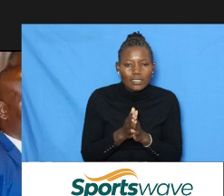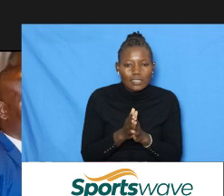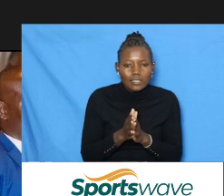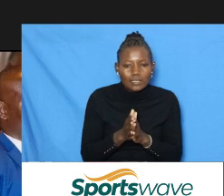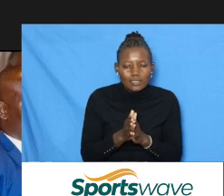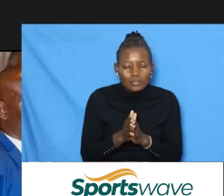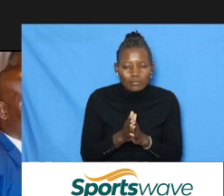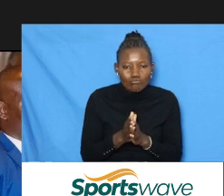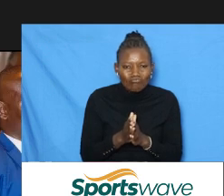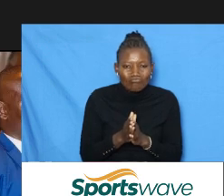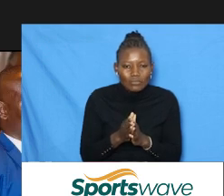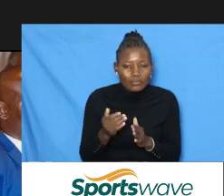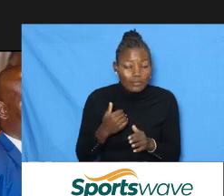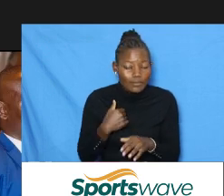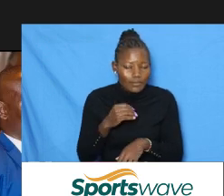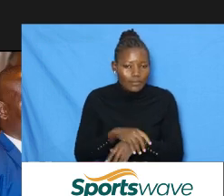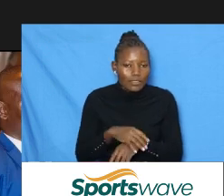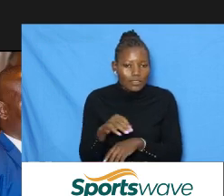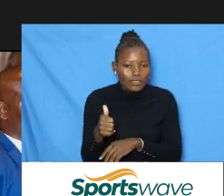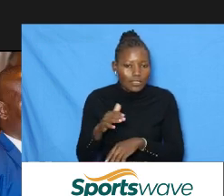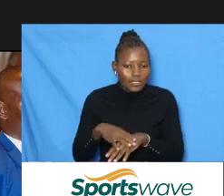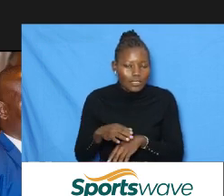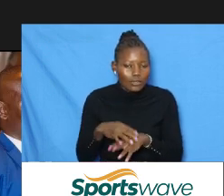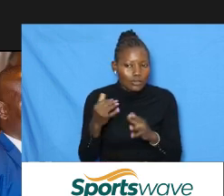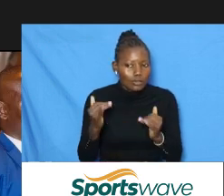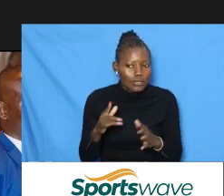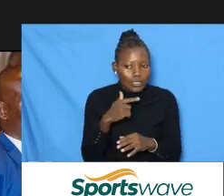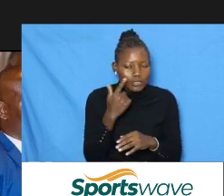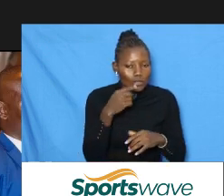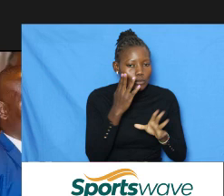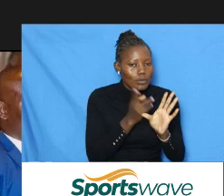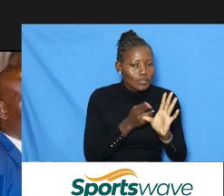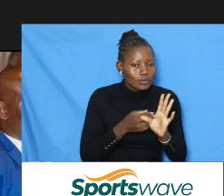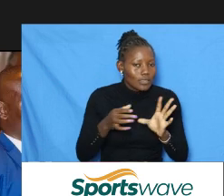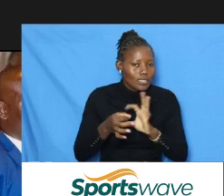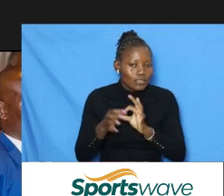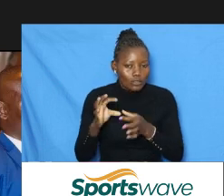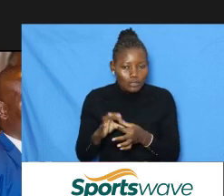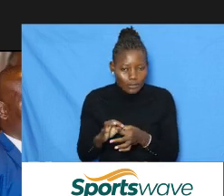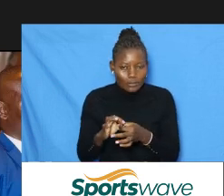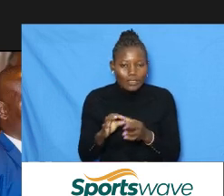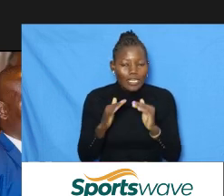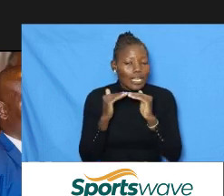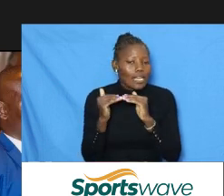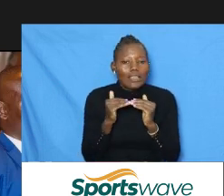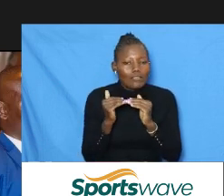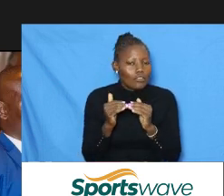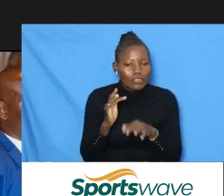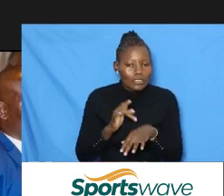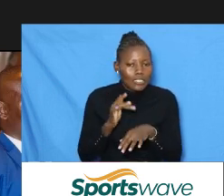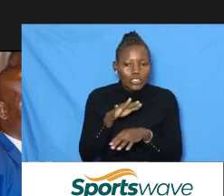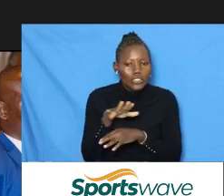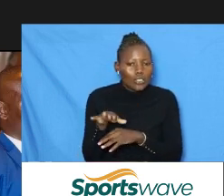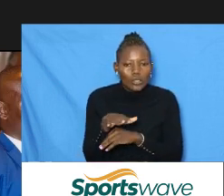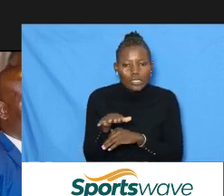some elite athletes to Olympic level and several world champions. And this is touching on the area